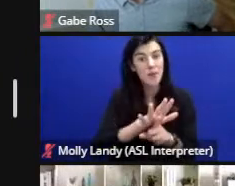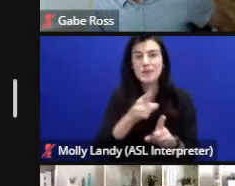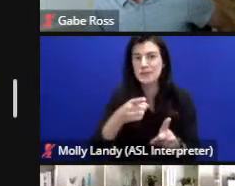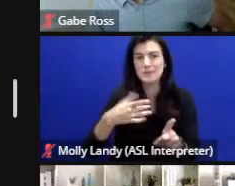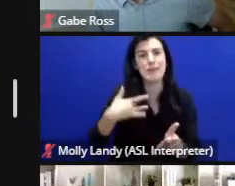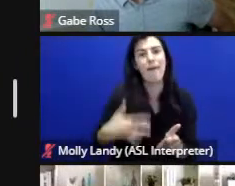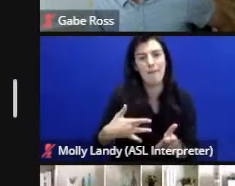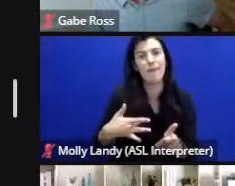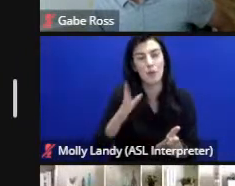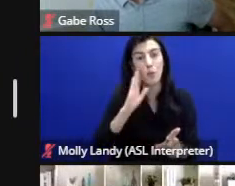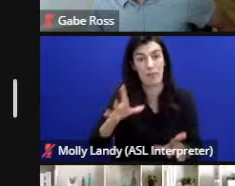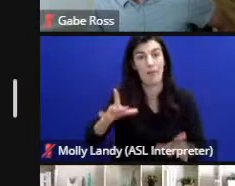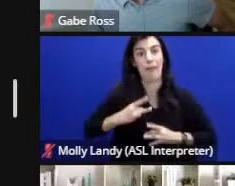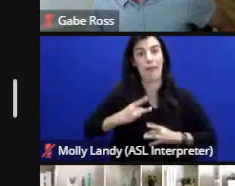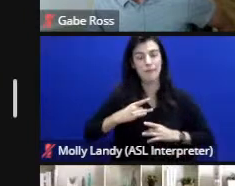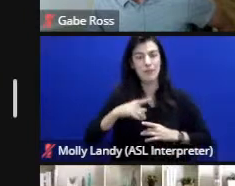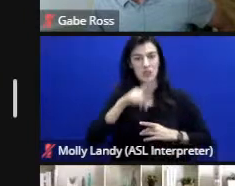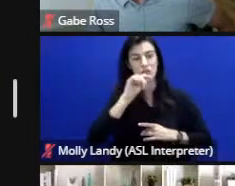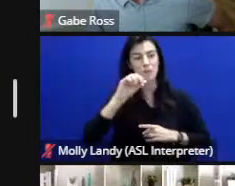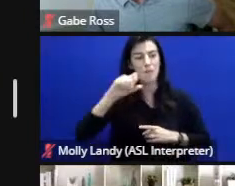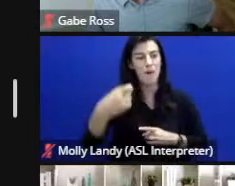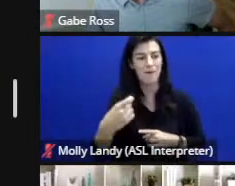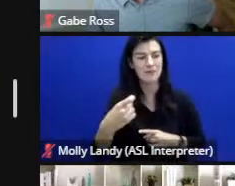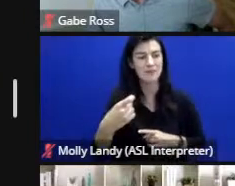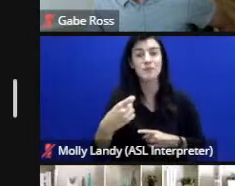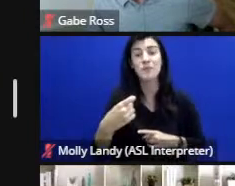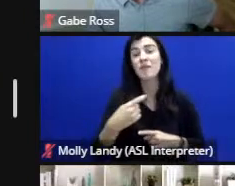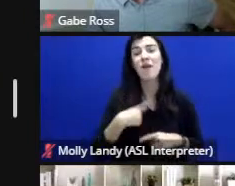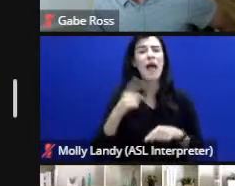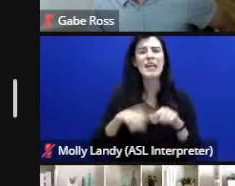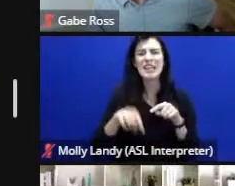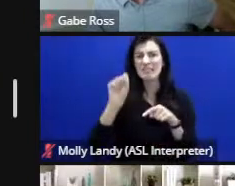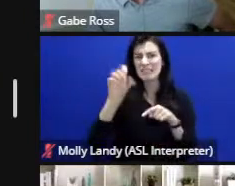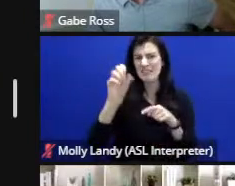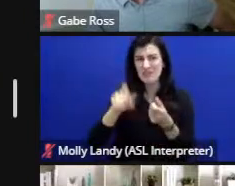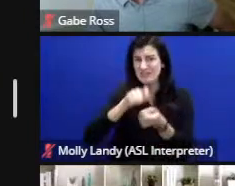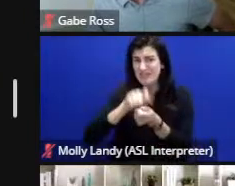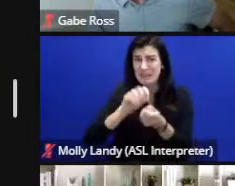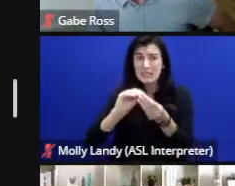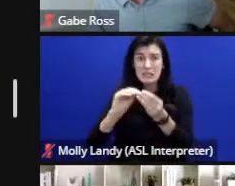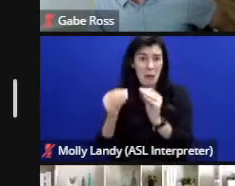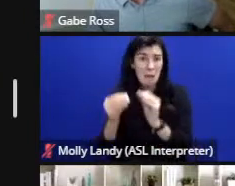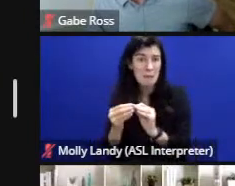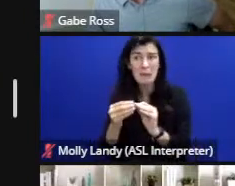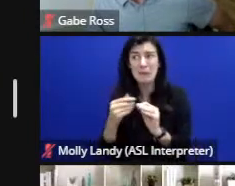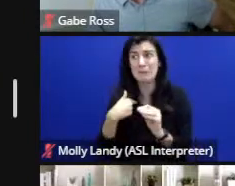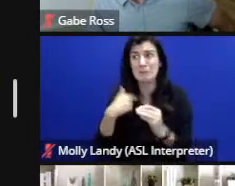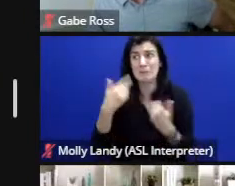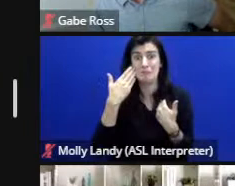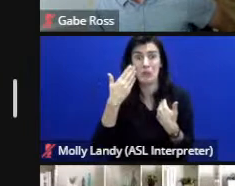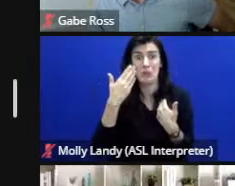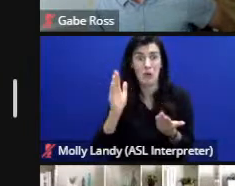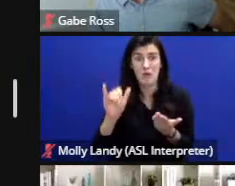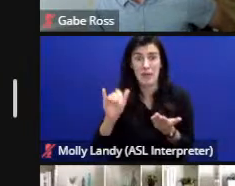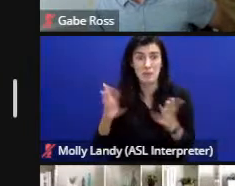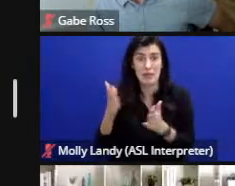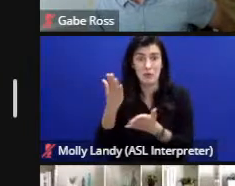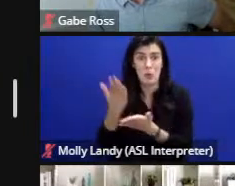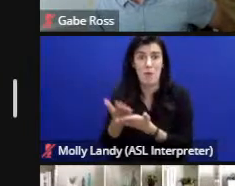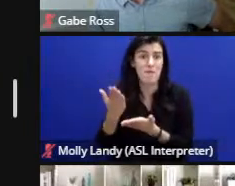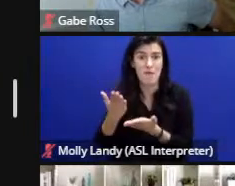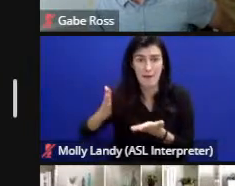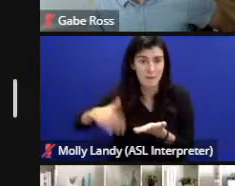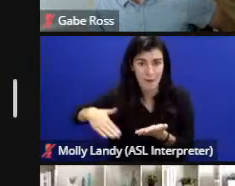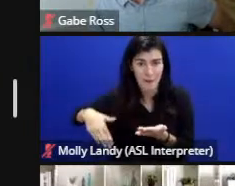I can't give you a number. I don't know that it has been quantified yet, but I can tell you that the people who come